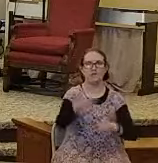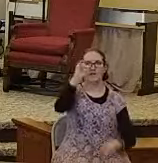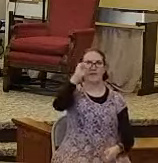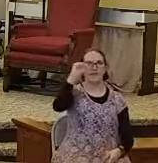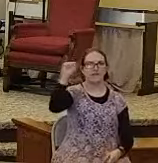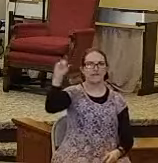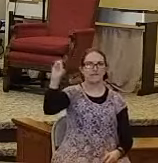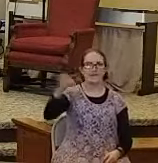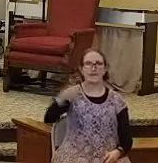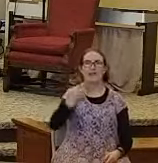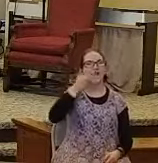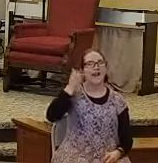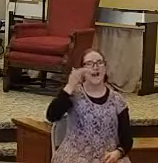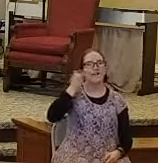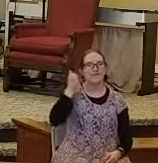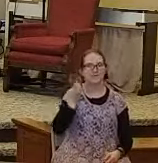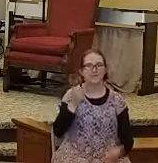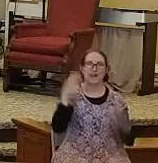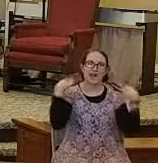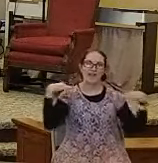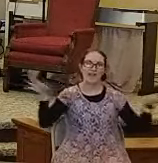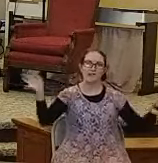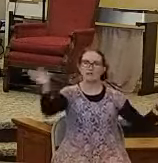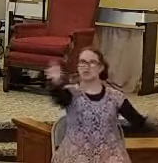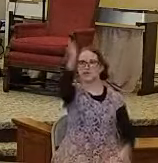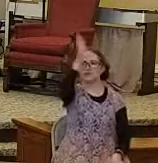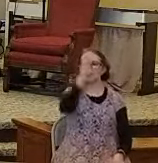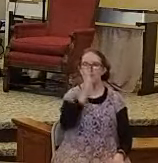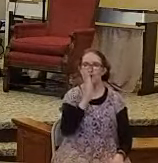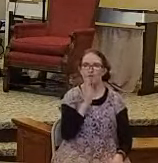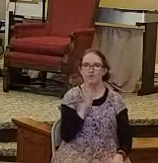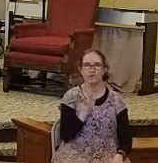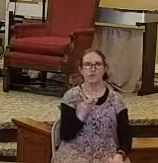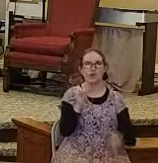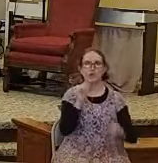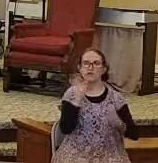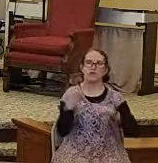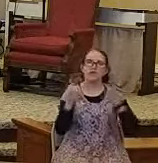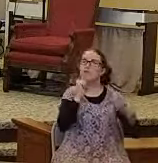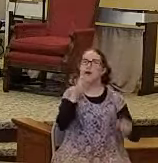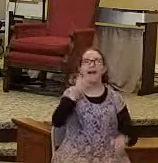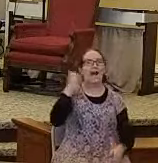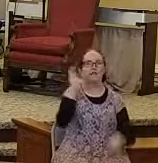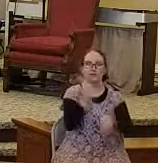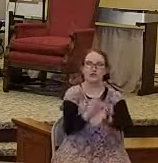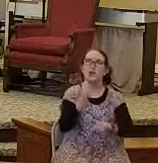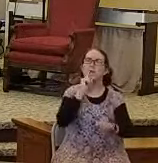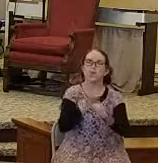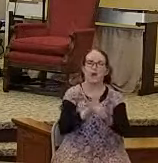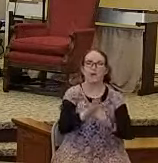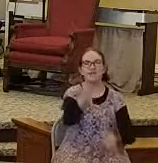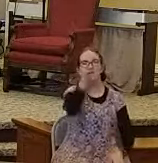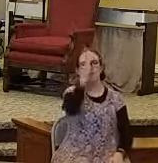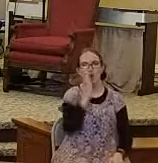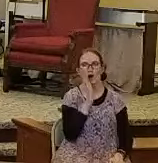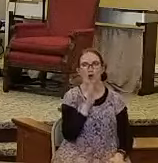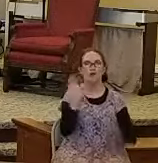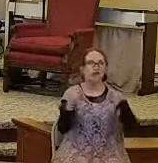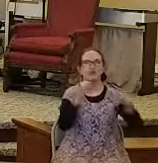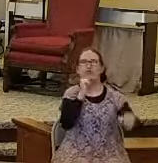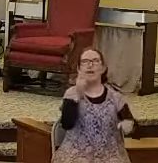Isaac. They laughed at the angel of God. Oh, don't laugh, church, at the promises of God.